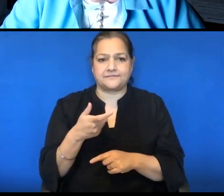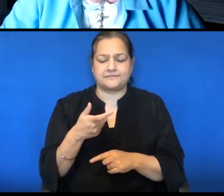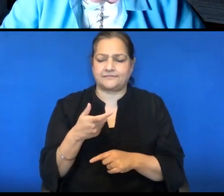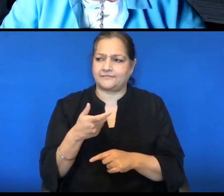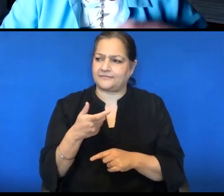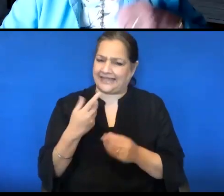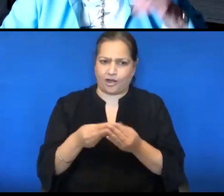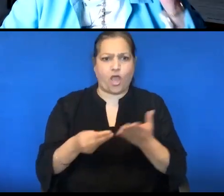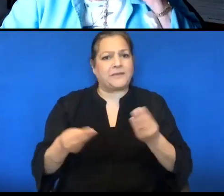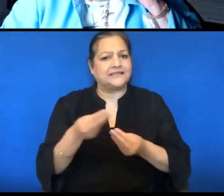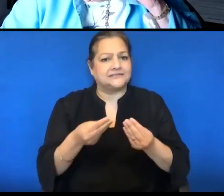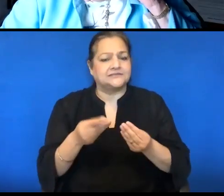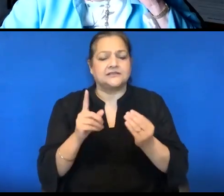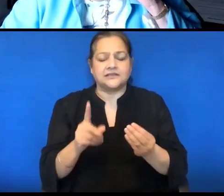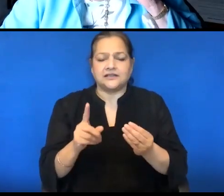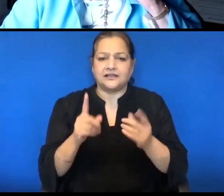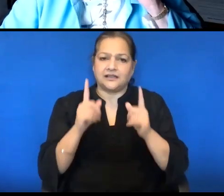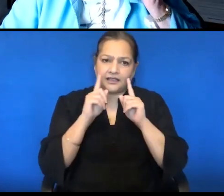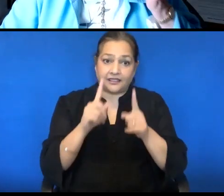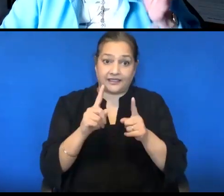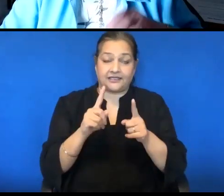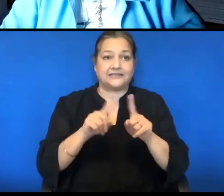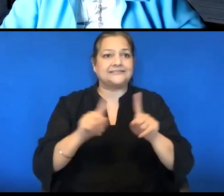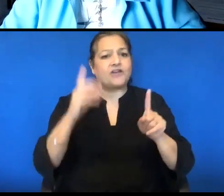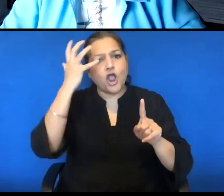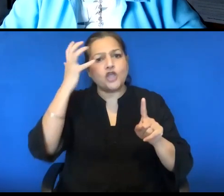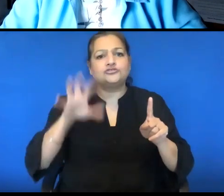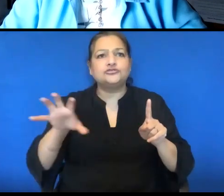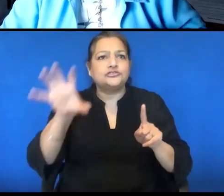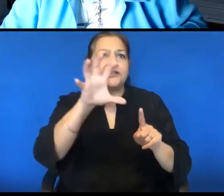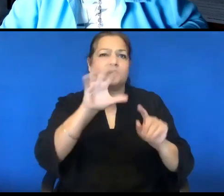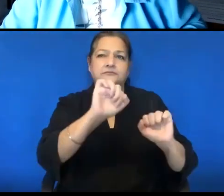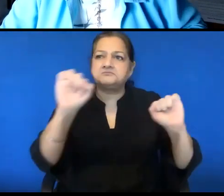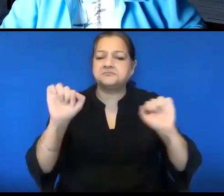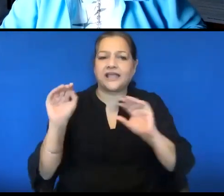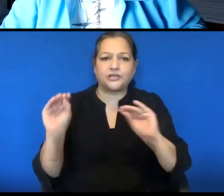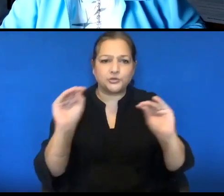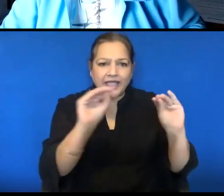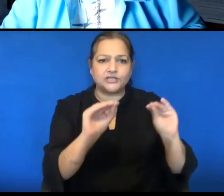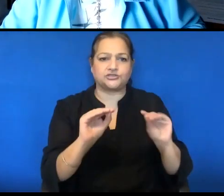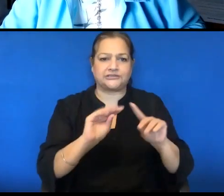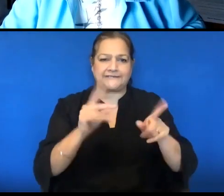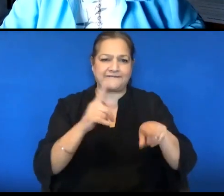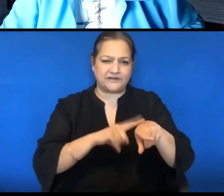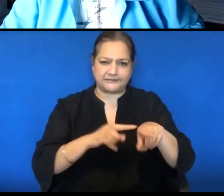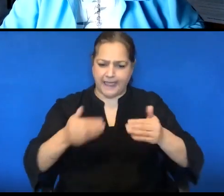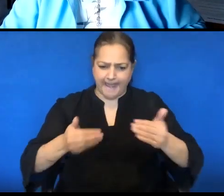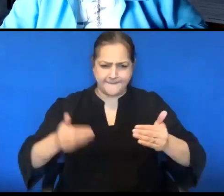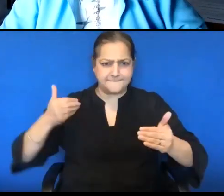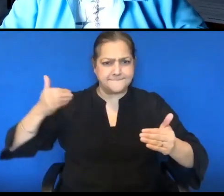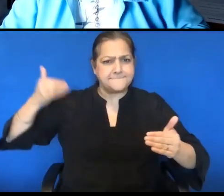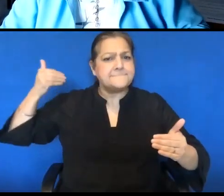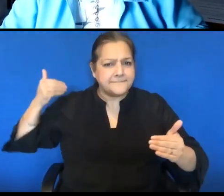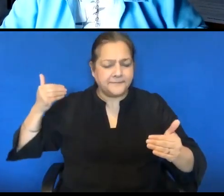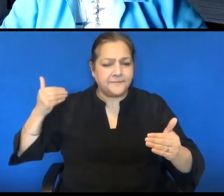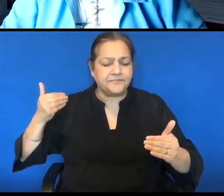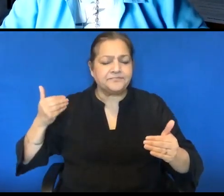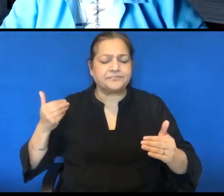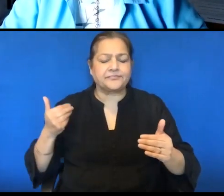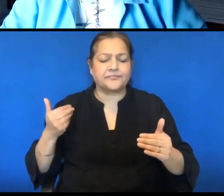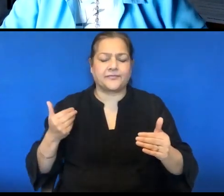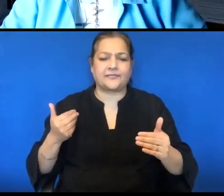at education over different countries, over different times, there's no doubt that the best thing you can